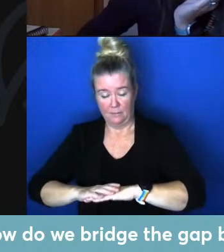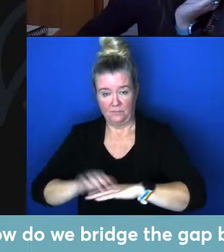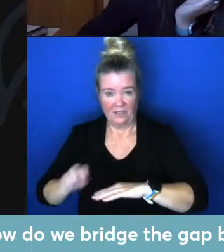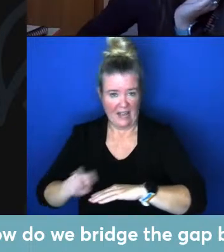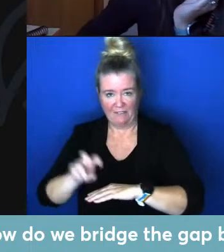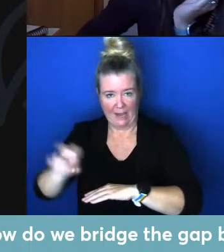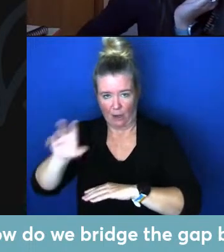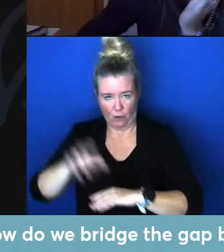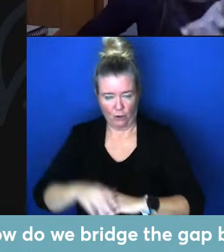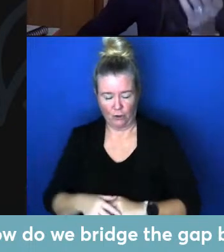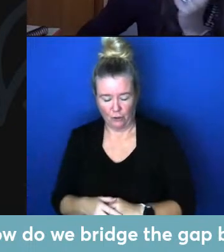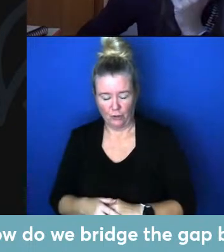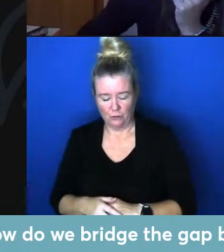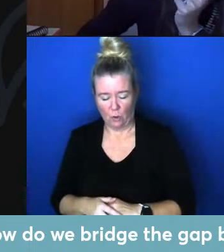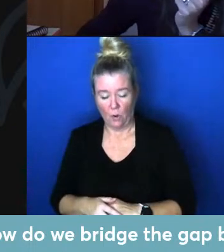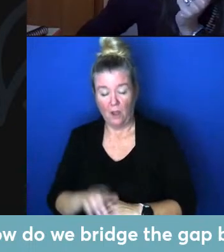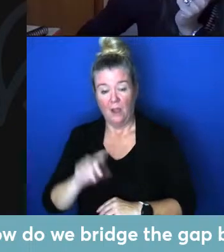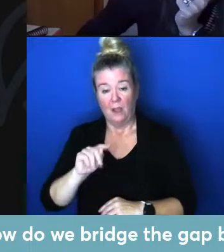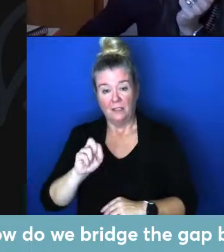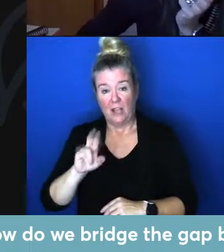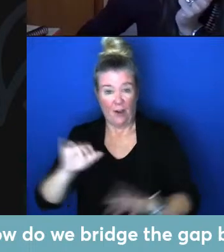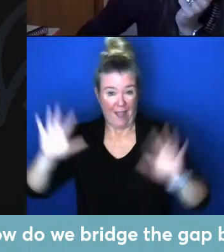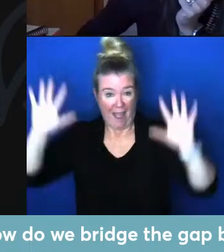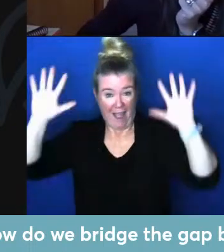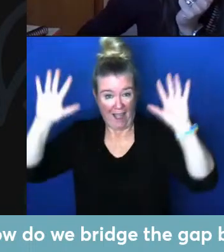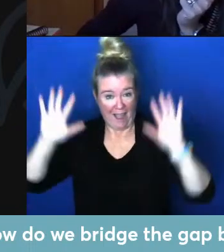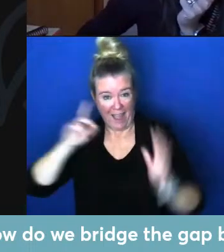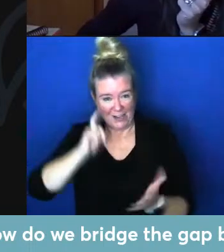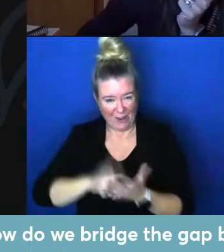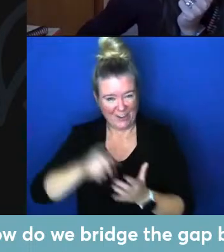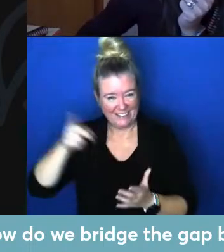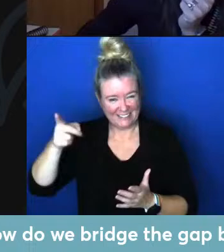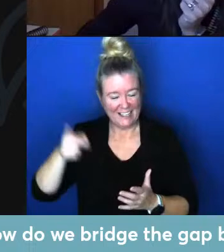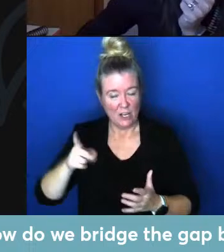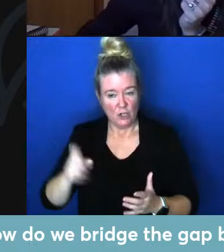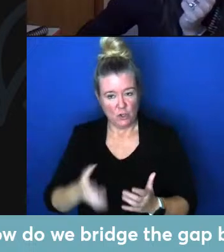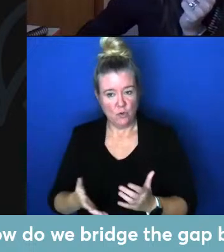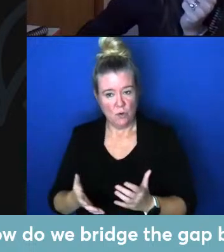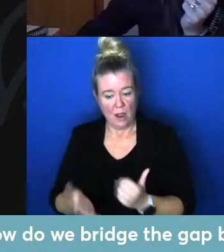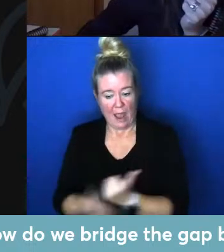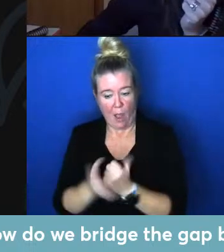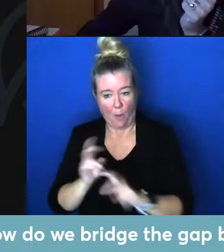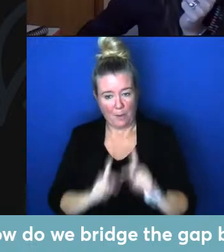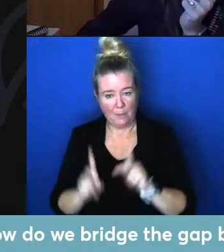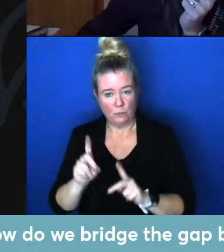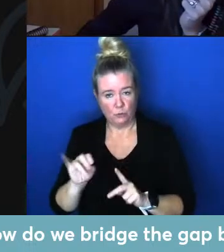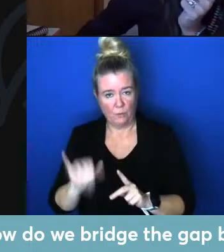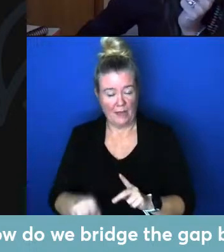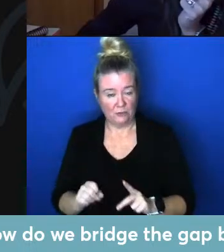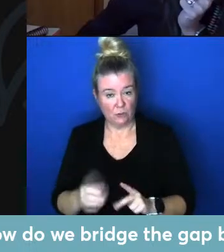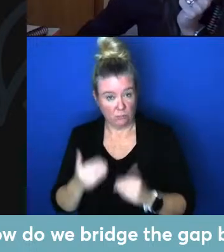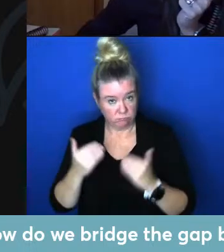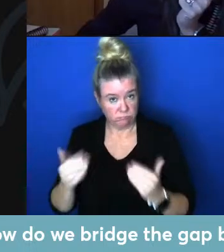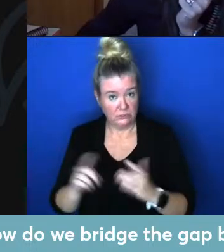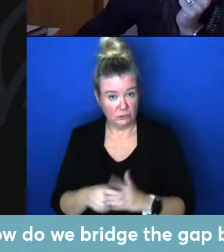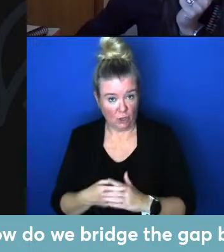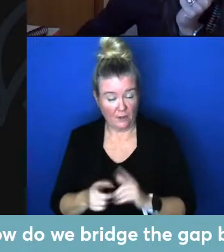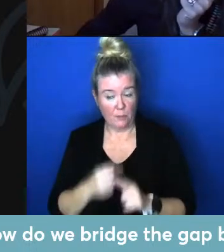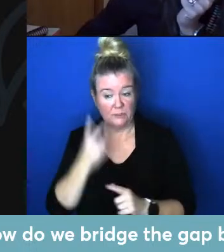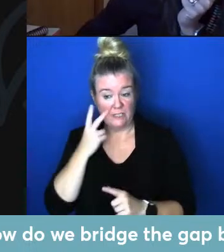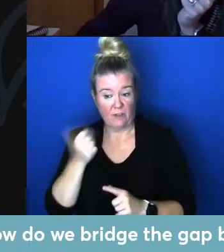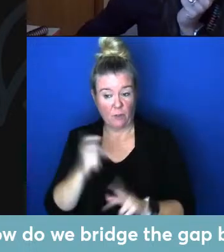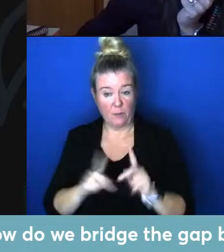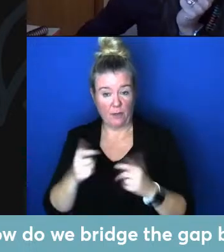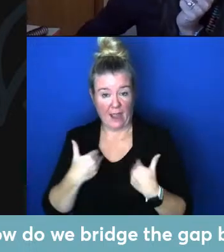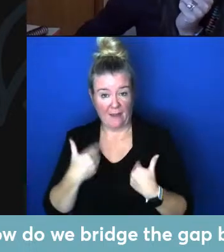navigators. So Terri, I saw you get excited, and I know this is something you help folks do. So why don't you start, and we'll see if others